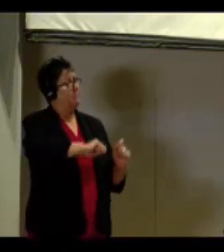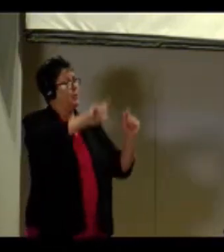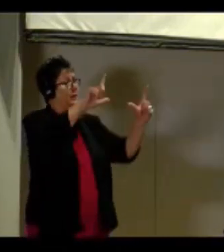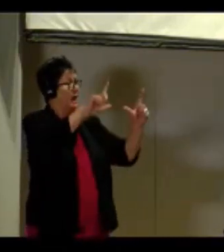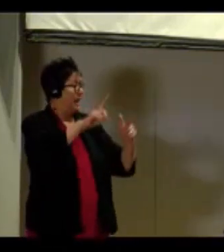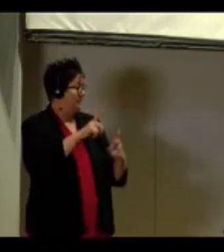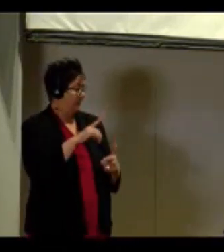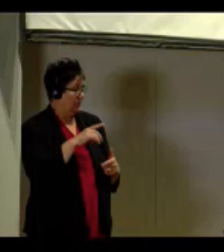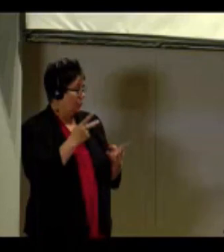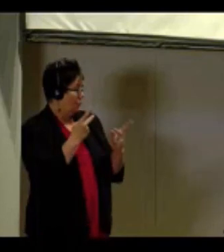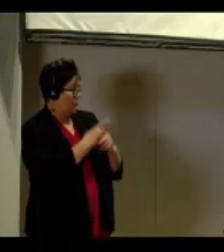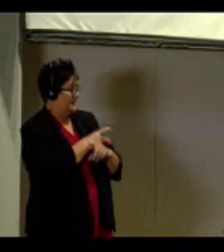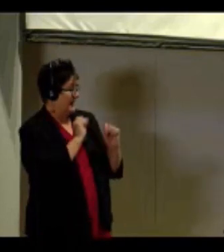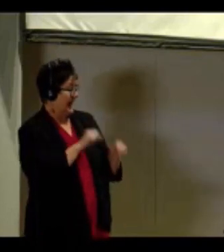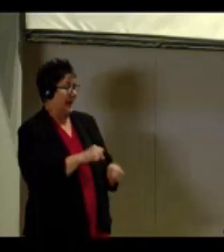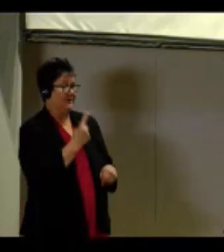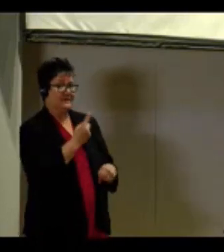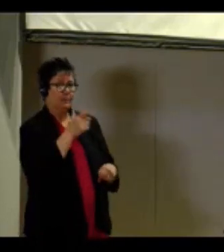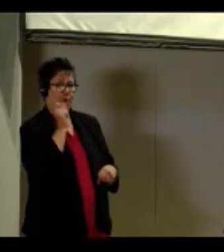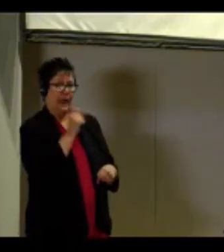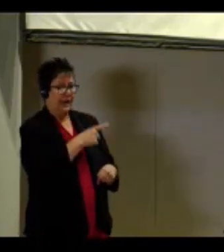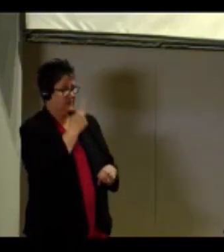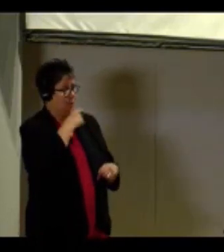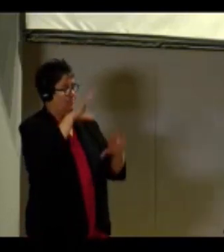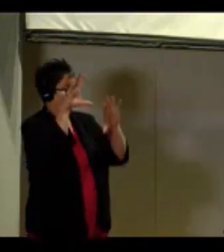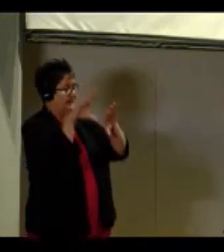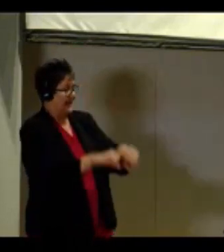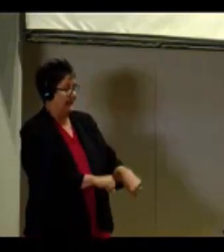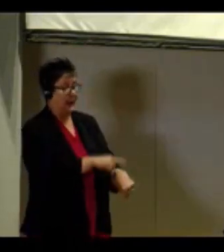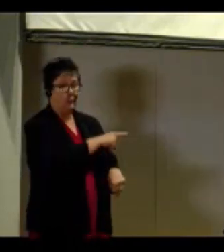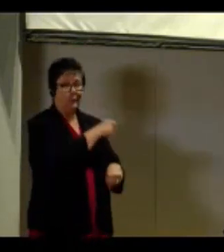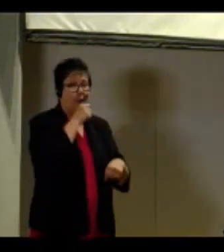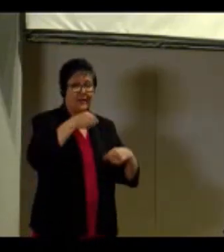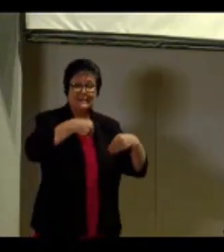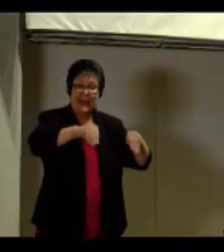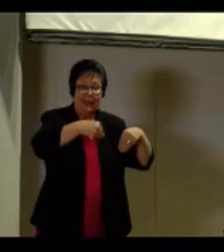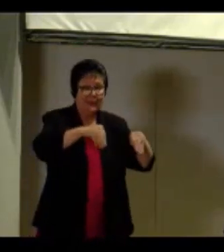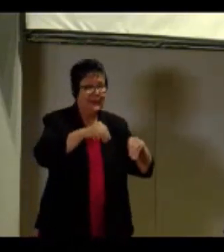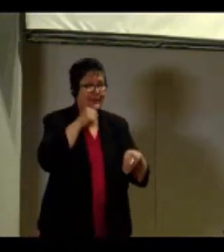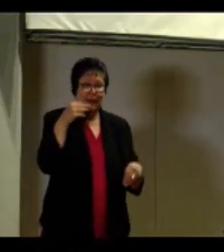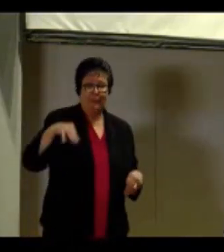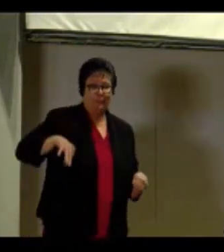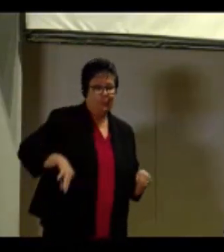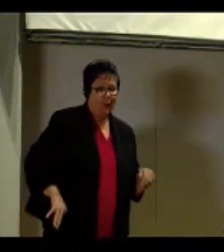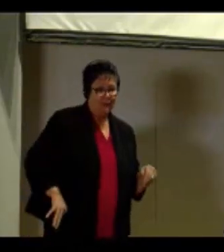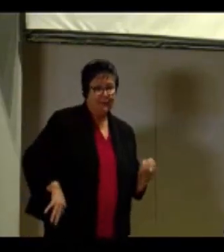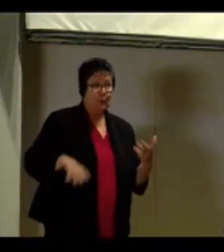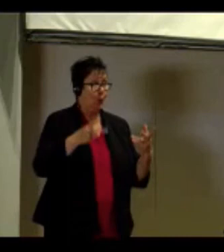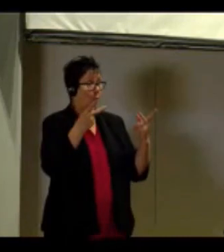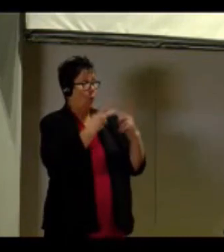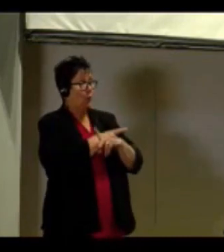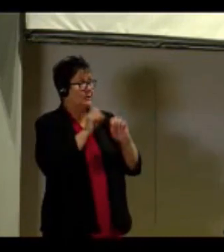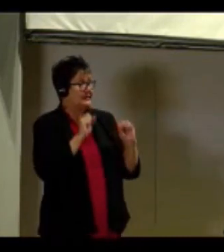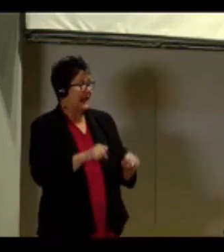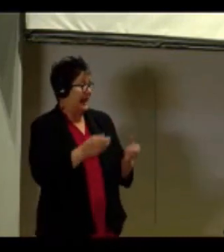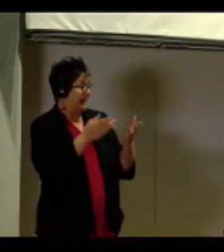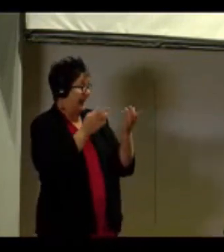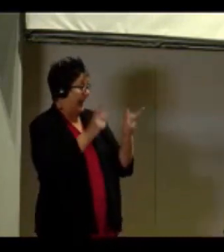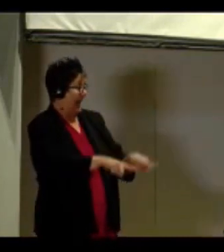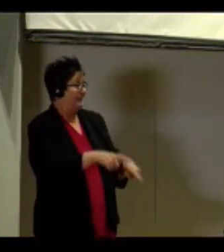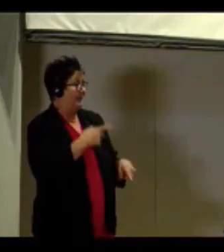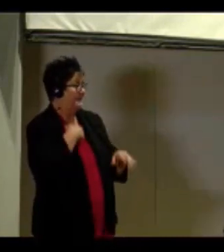someone will ask you to take it down. You're not making money off of it. So if that's the worst that can happen, it's not so